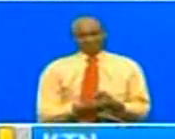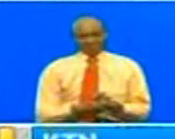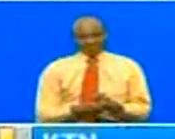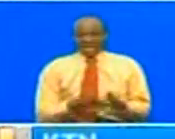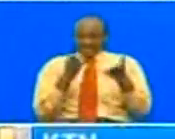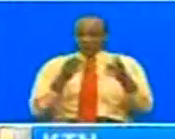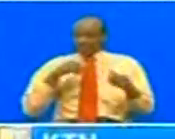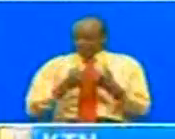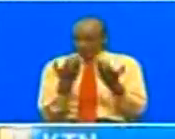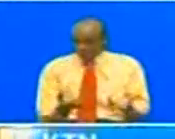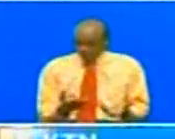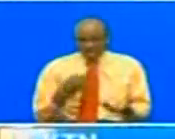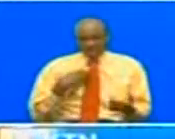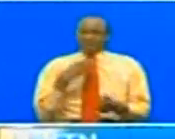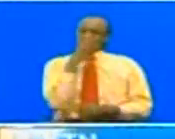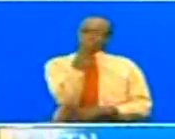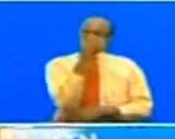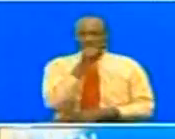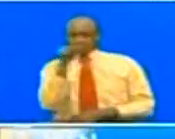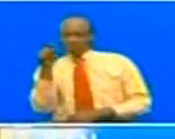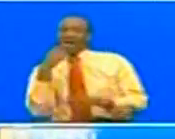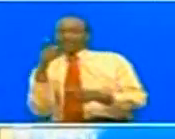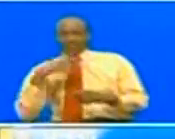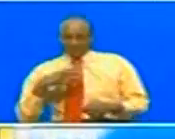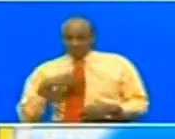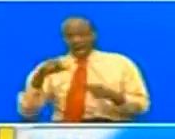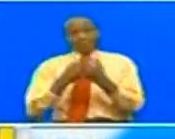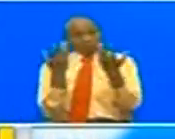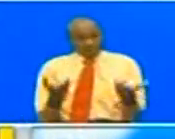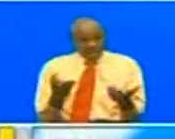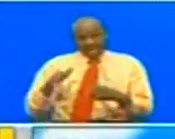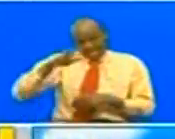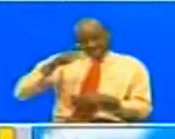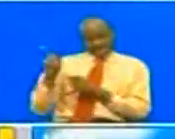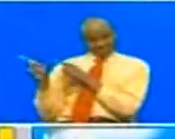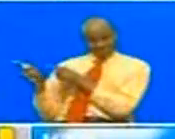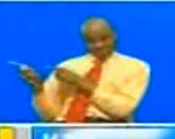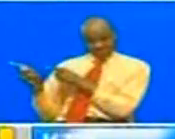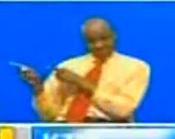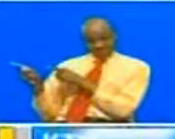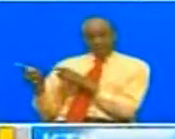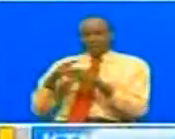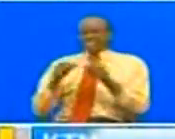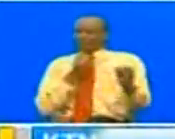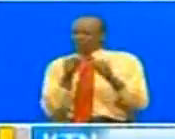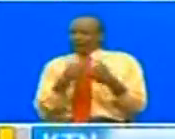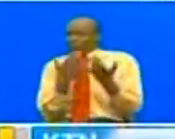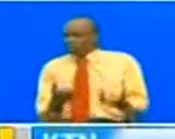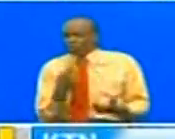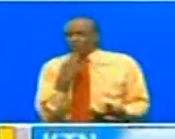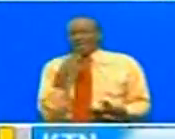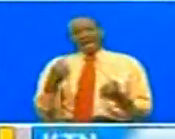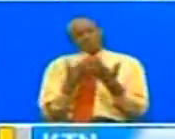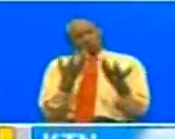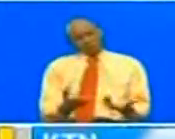The attacks, which have claimed between 50 and 100 lives, all occurred within this radius. But violent attacks on Turkana have